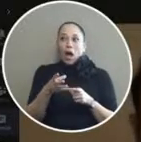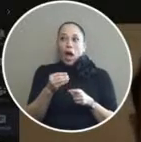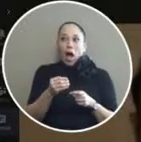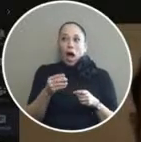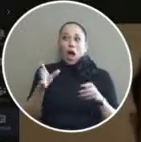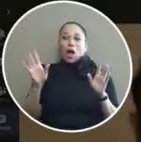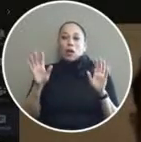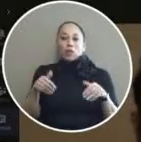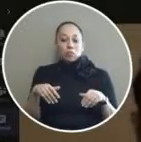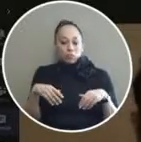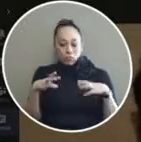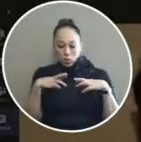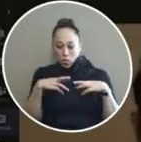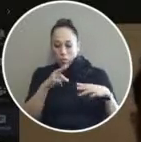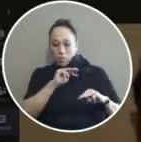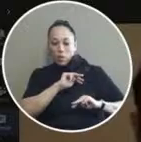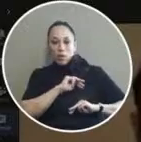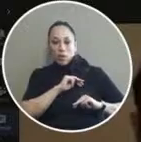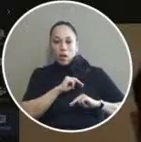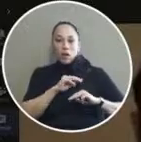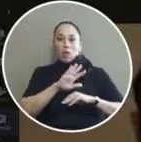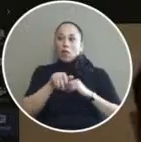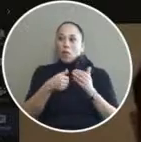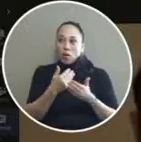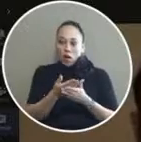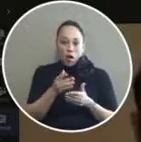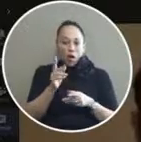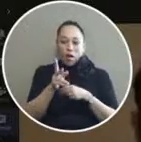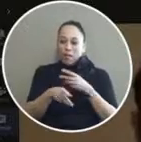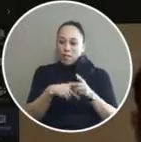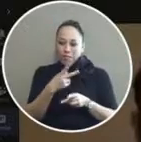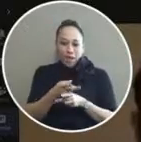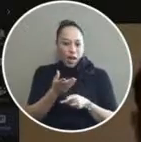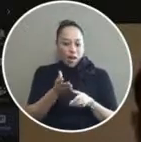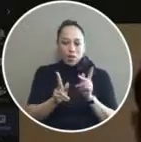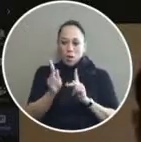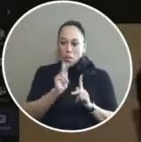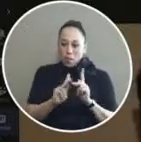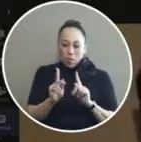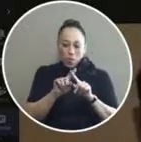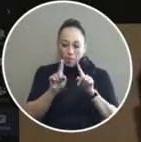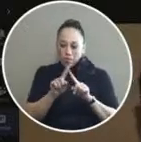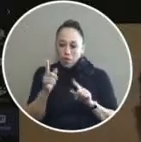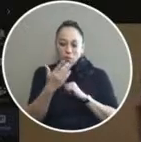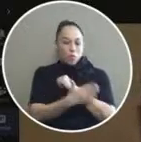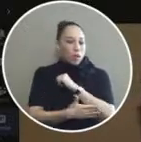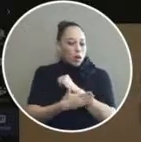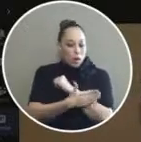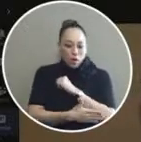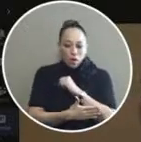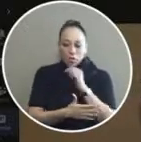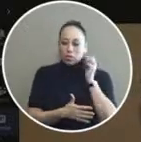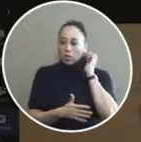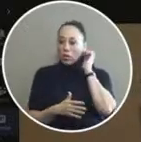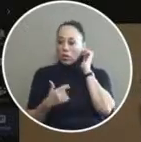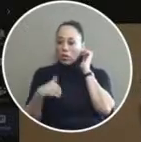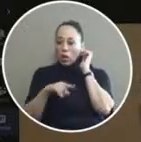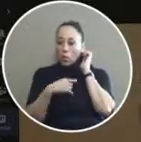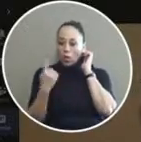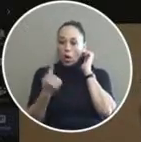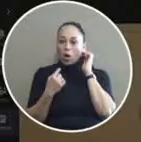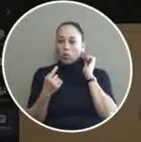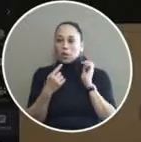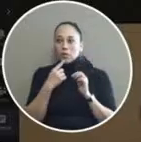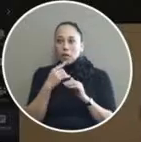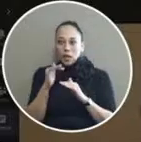military and giving briefings to all kinds of people, generals in different countries, and that is that we always say, leave